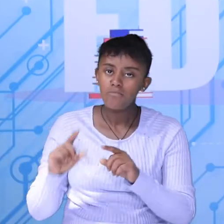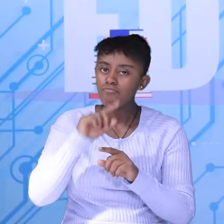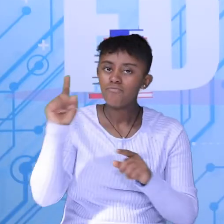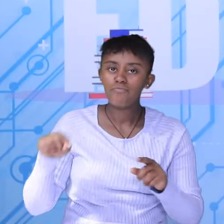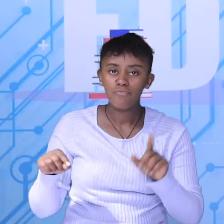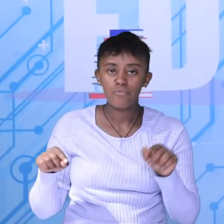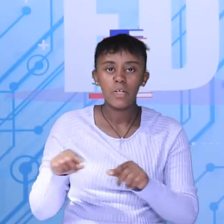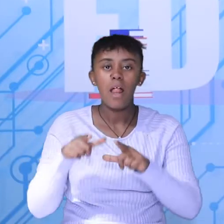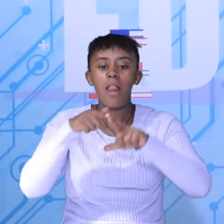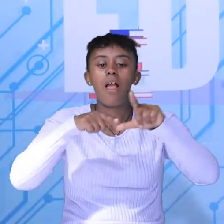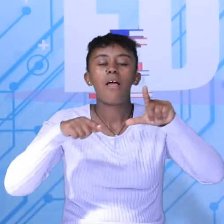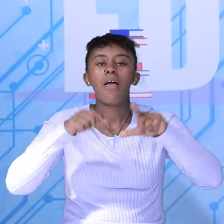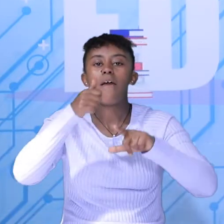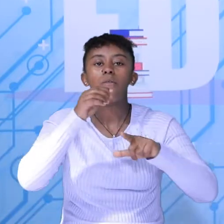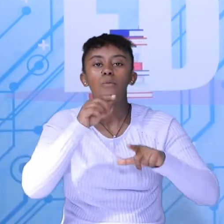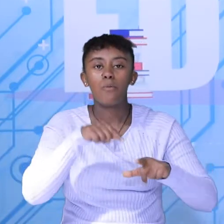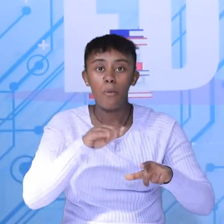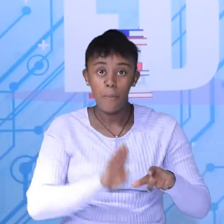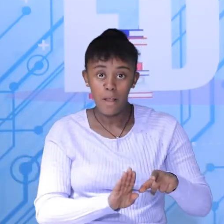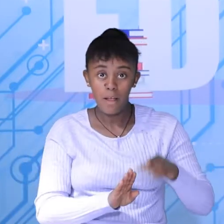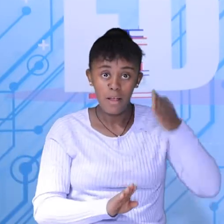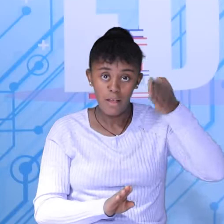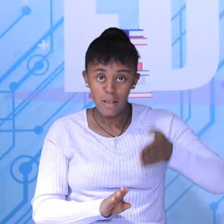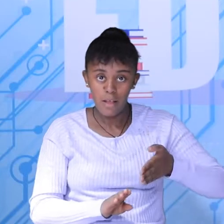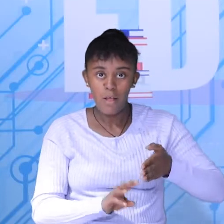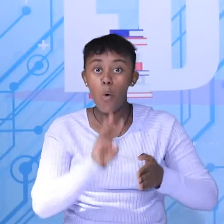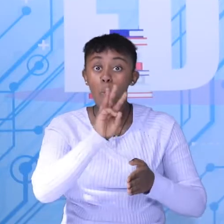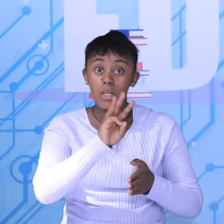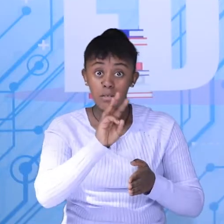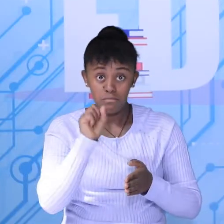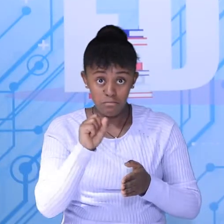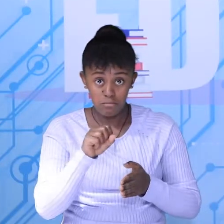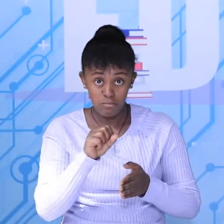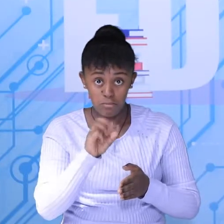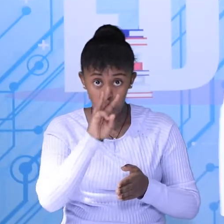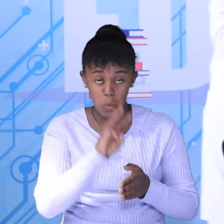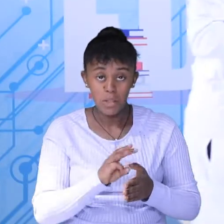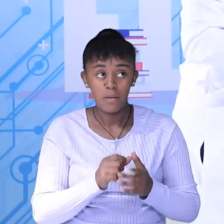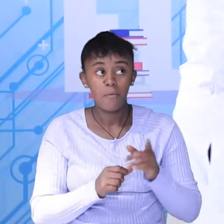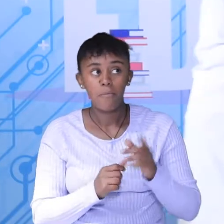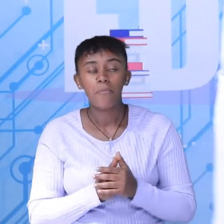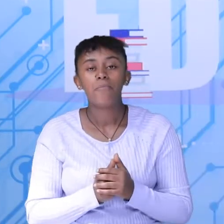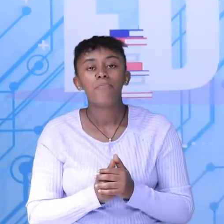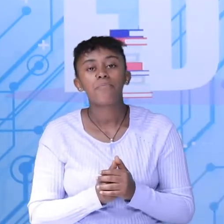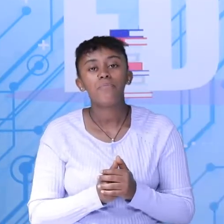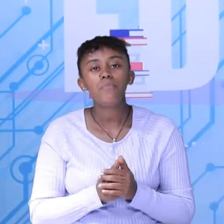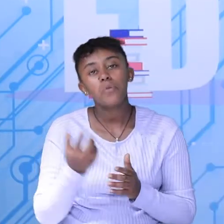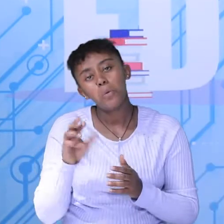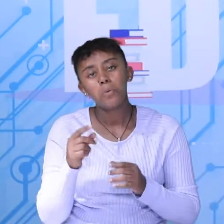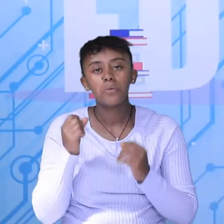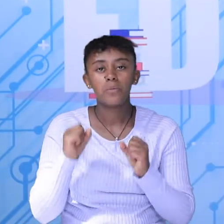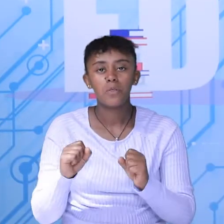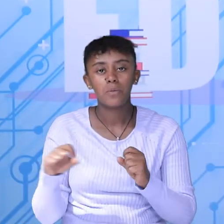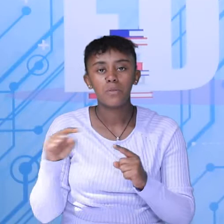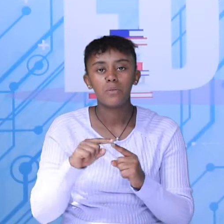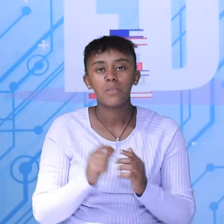the length from A to B, you can call it width or W. Let's call it to be W. Or it's possible to